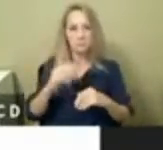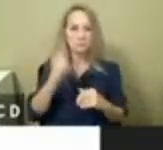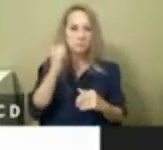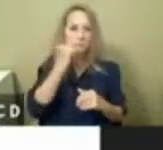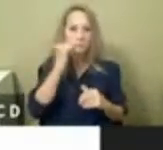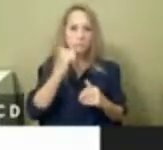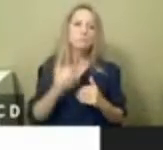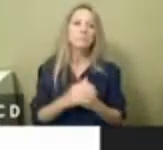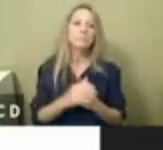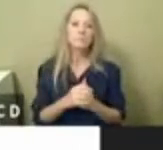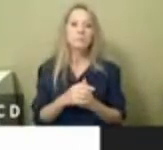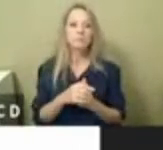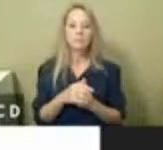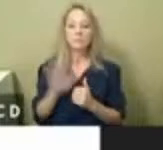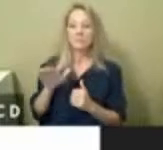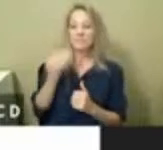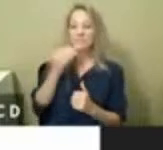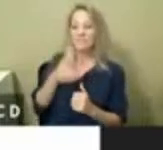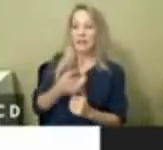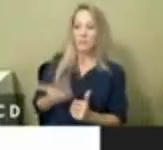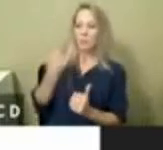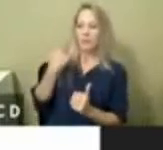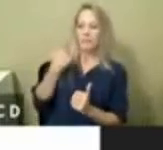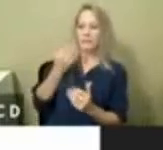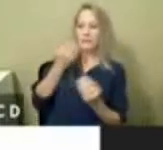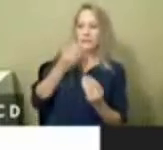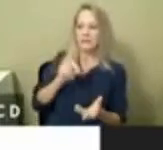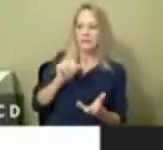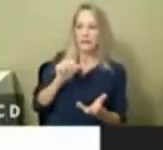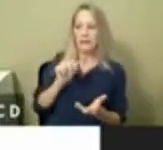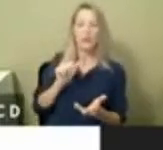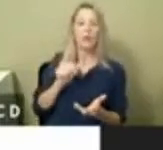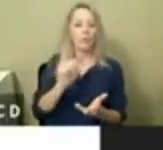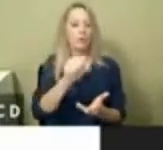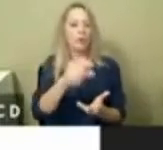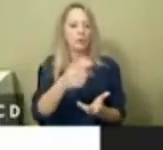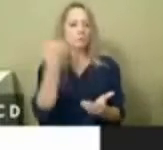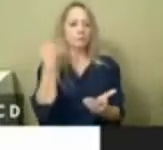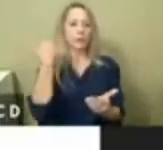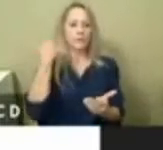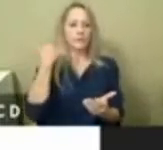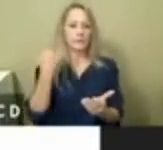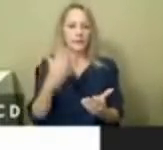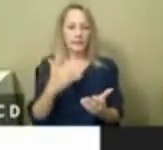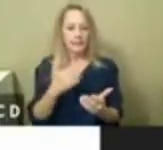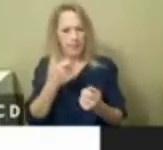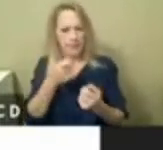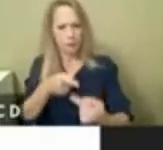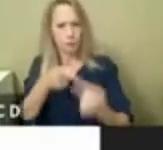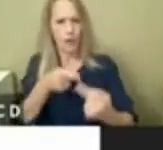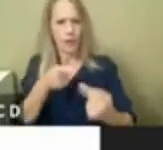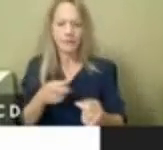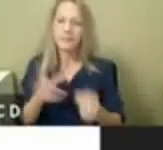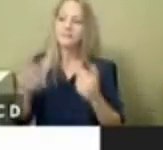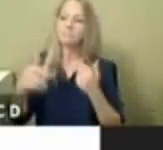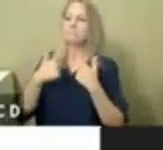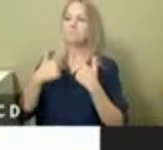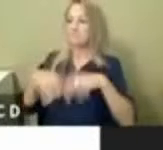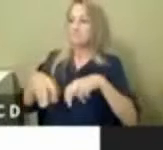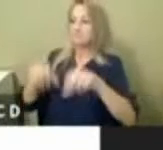This was the previous data, by the way. Yeah, this is the previous data, so I'm a little, sorry, I'm struggling with this. Do you want? Sorry, yeah, this is Go ahead. Charity,